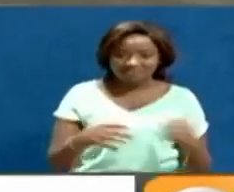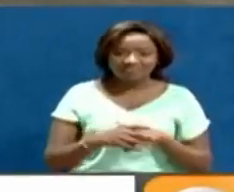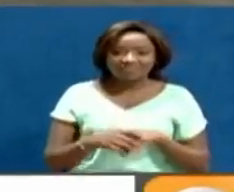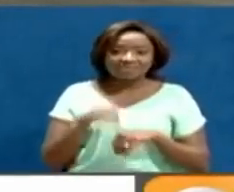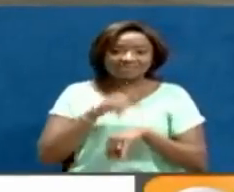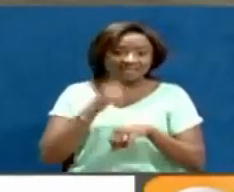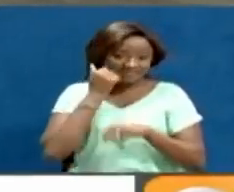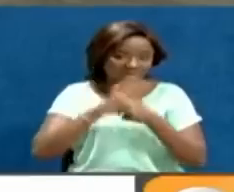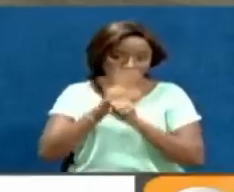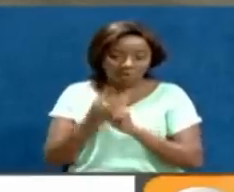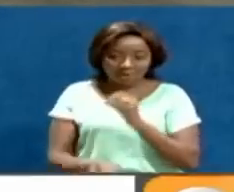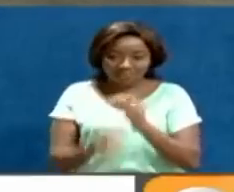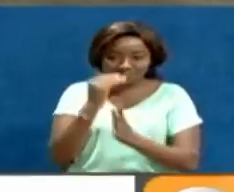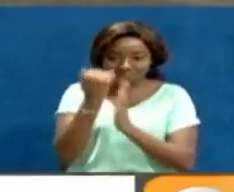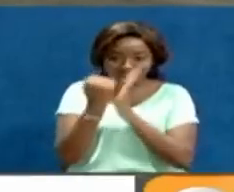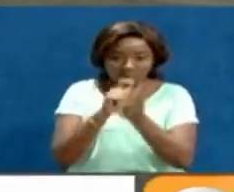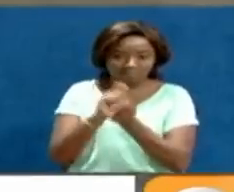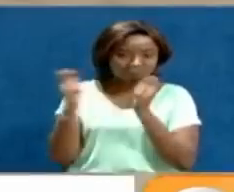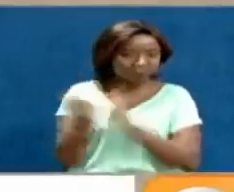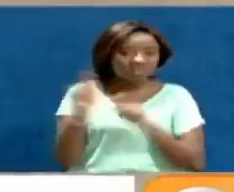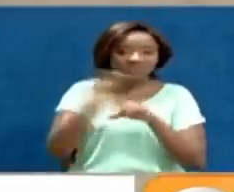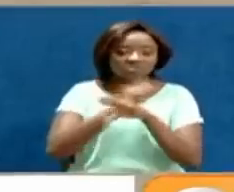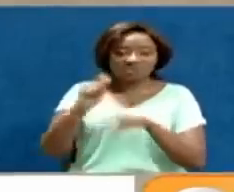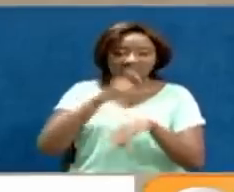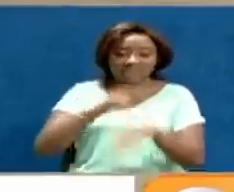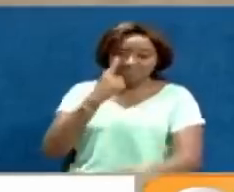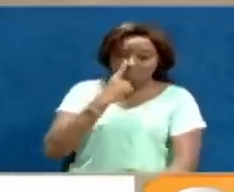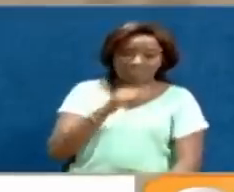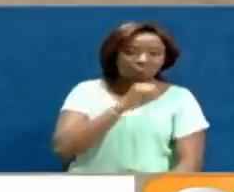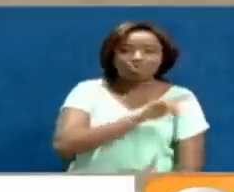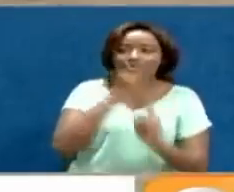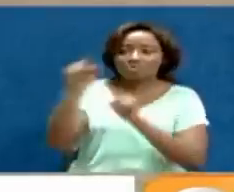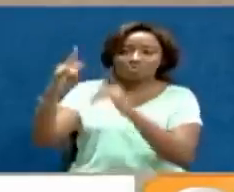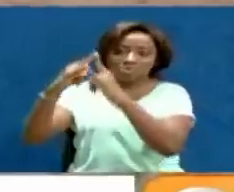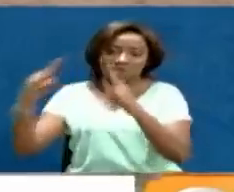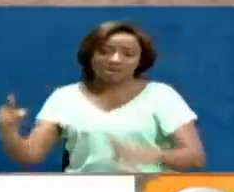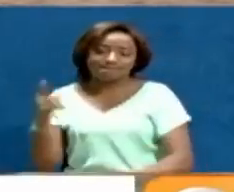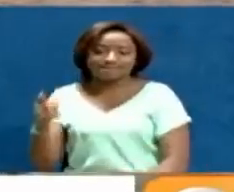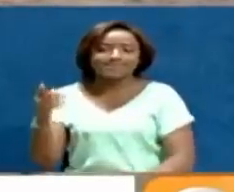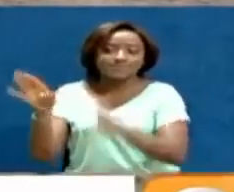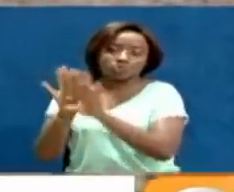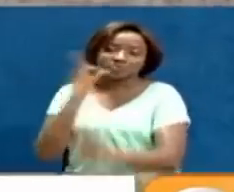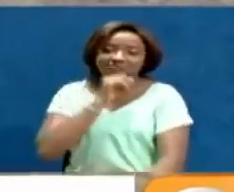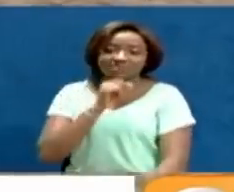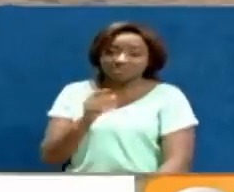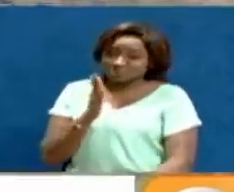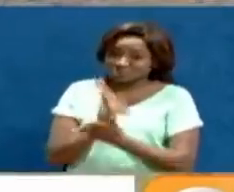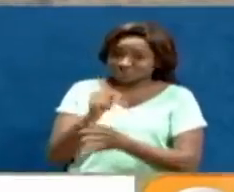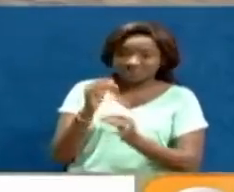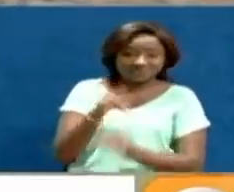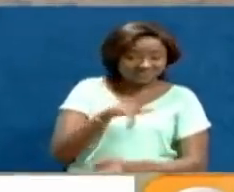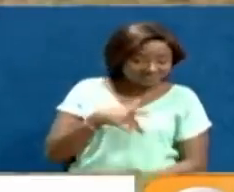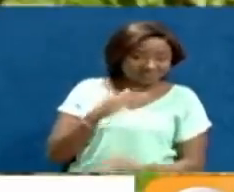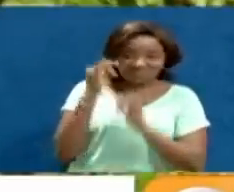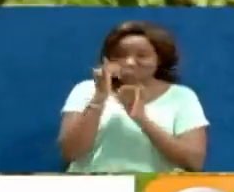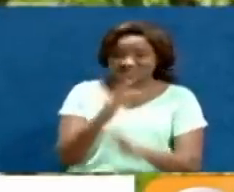of the coronavirus pandemic, his program changed and he trains from home as opposed to staying at the camp that is closed. This is a blessing in disguise for